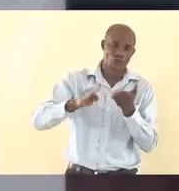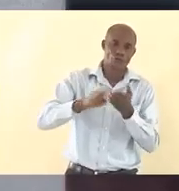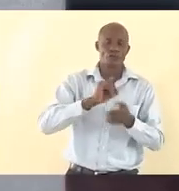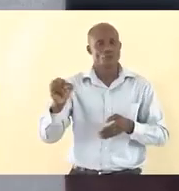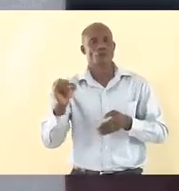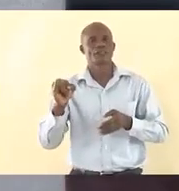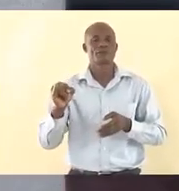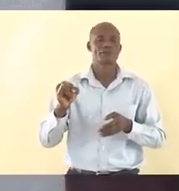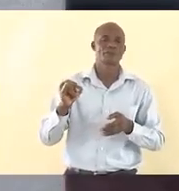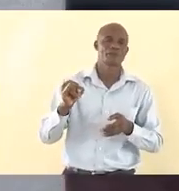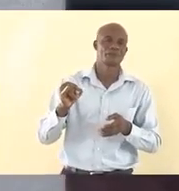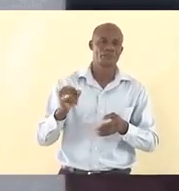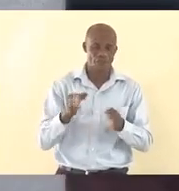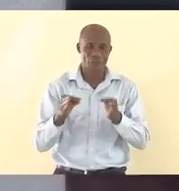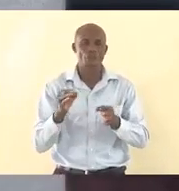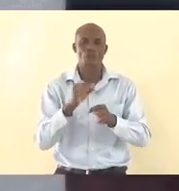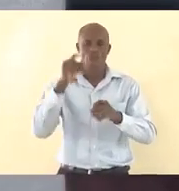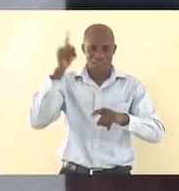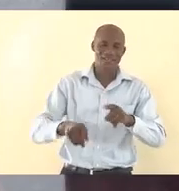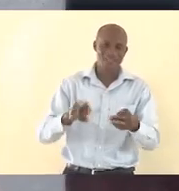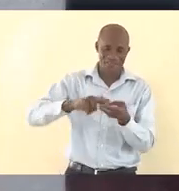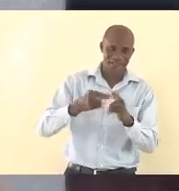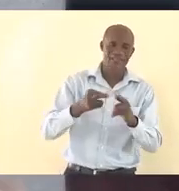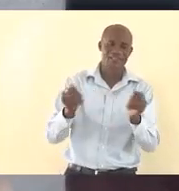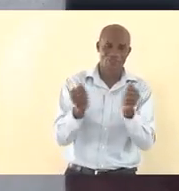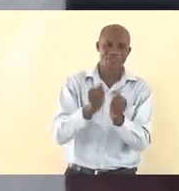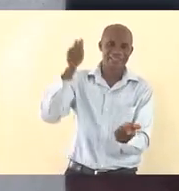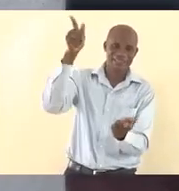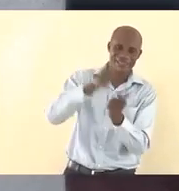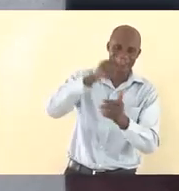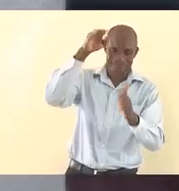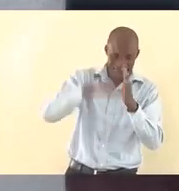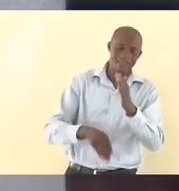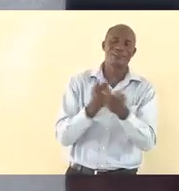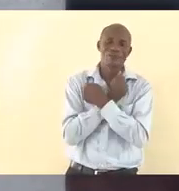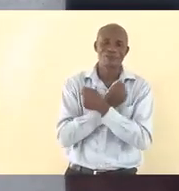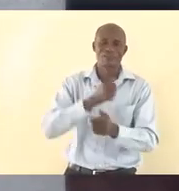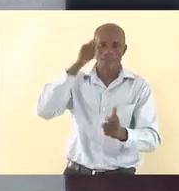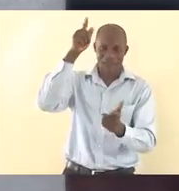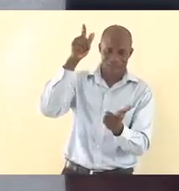than perfect, less than loving, less than forgiving community here on earth.